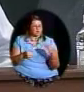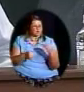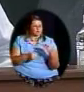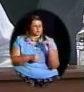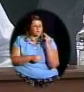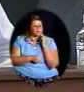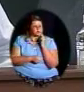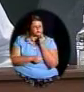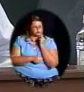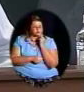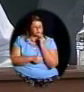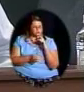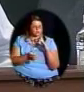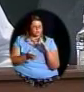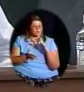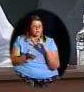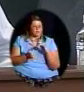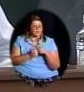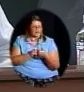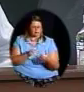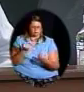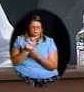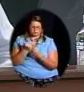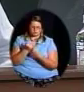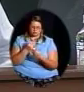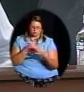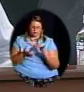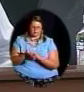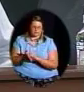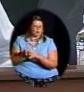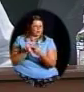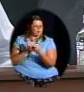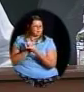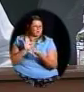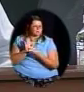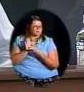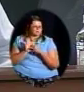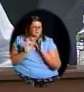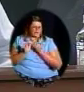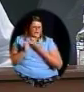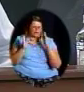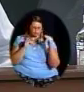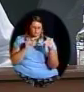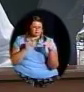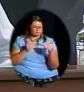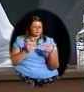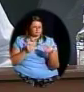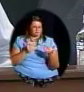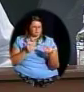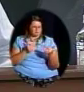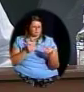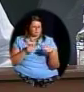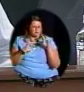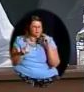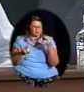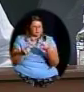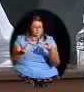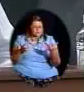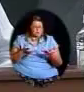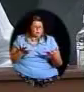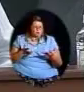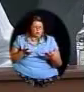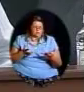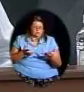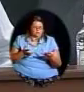nutrition, how does this support that policy, and what are our expected outcomes with these